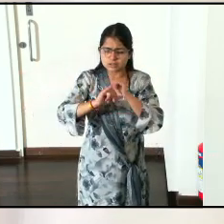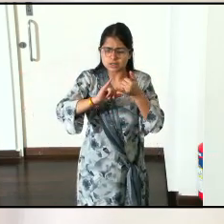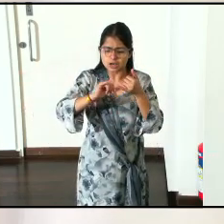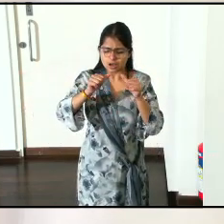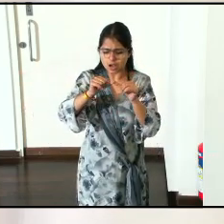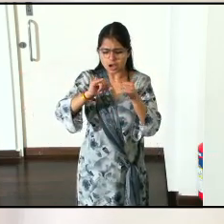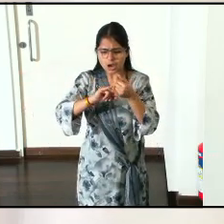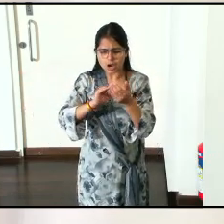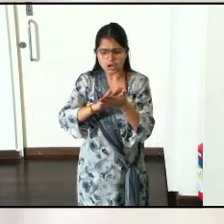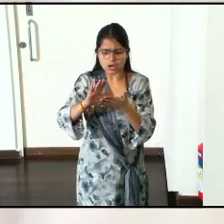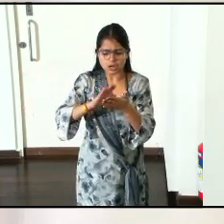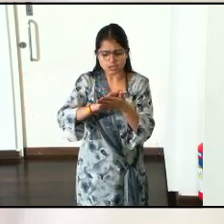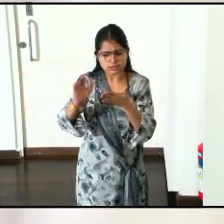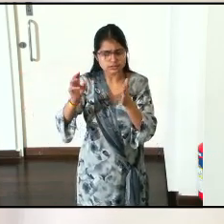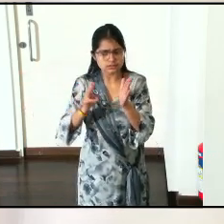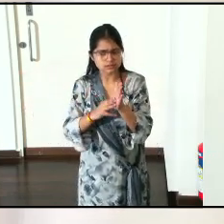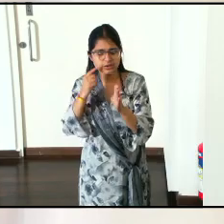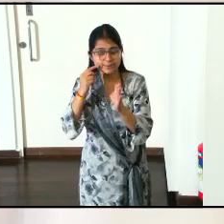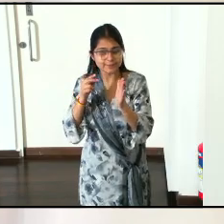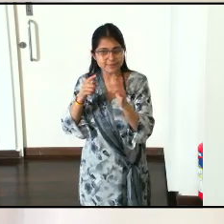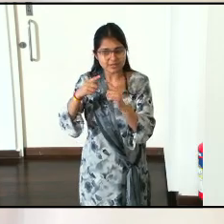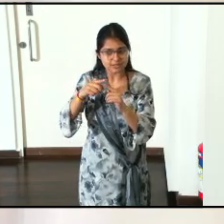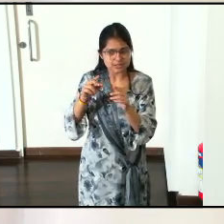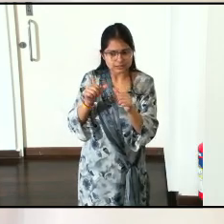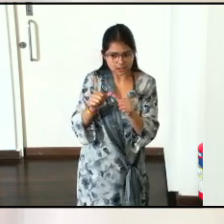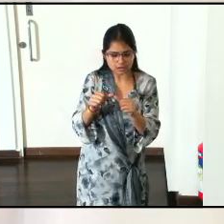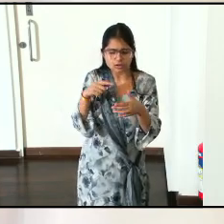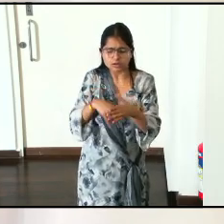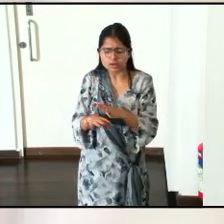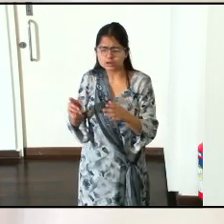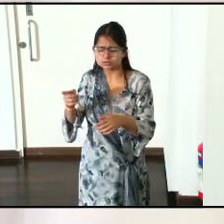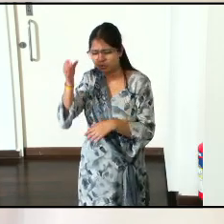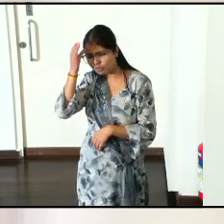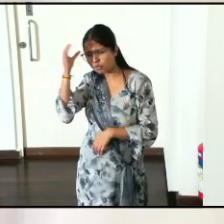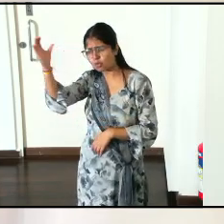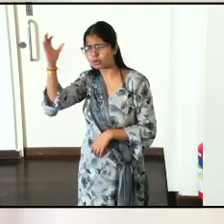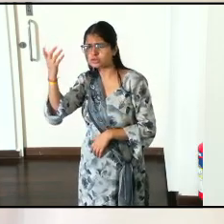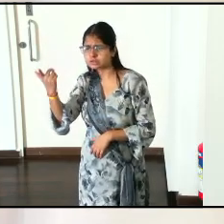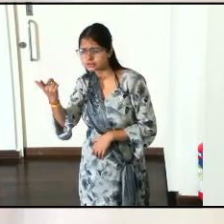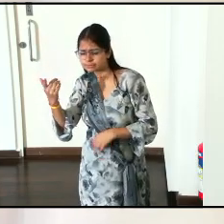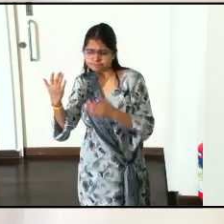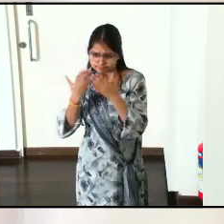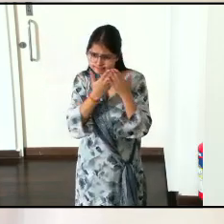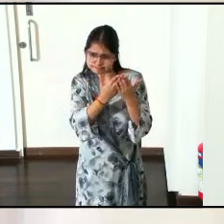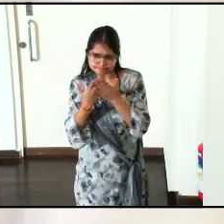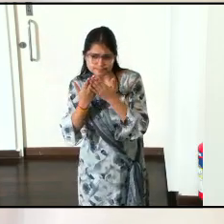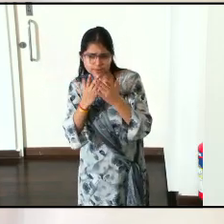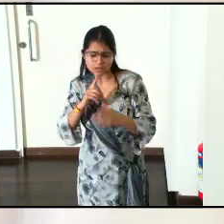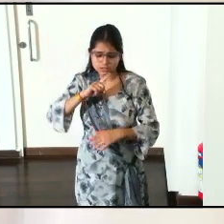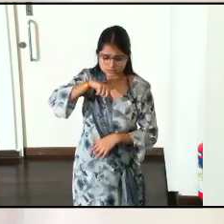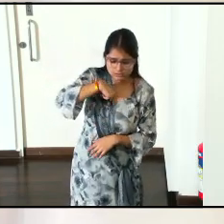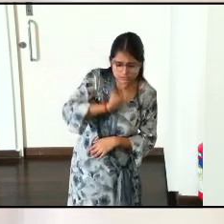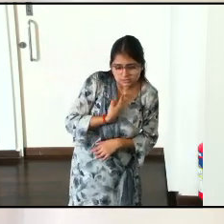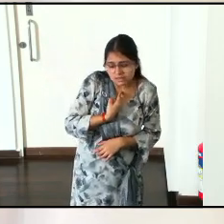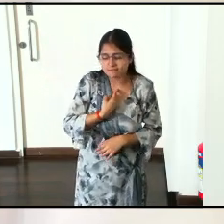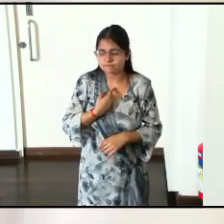is, in some senses so evocative and